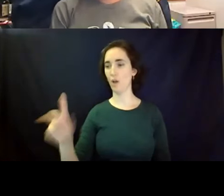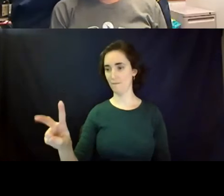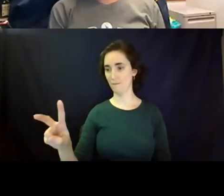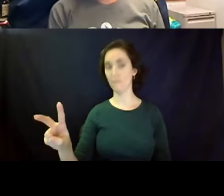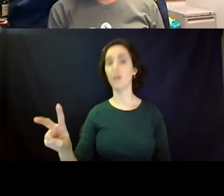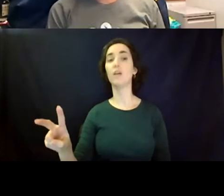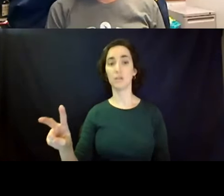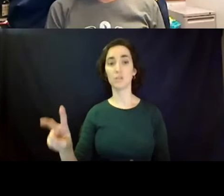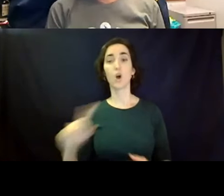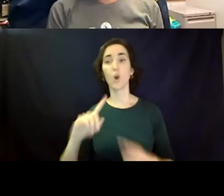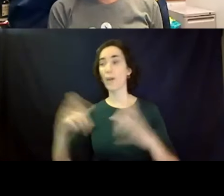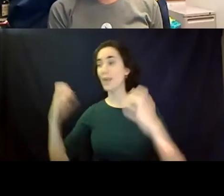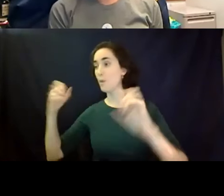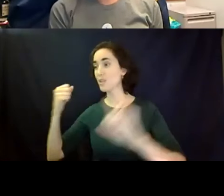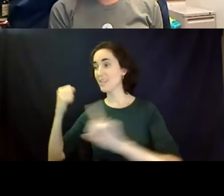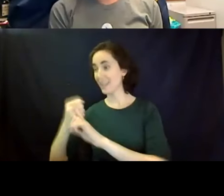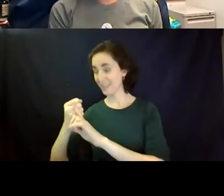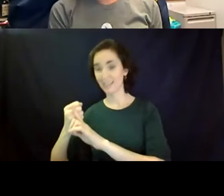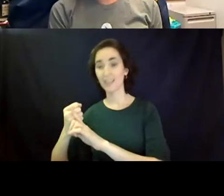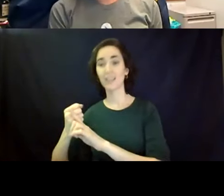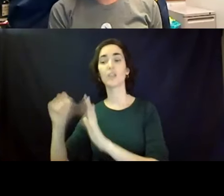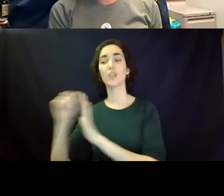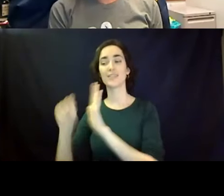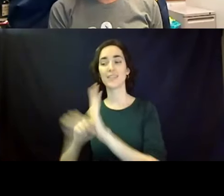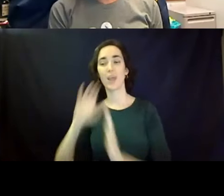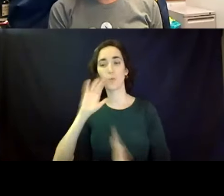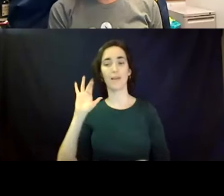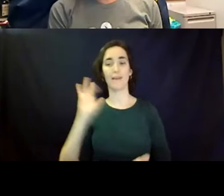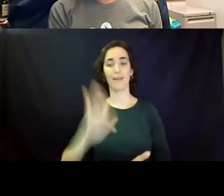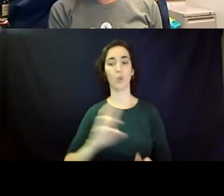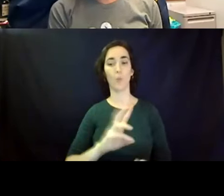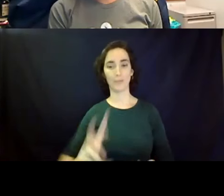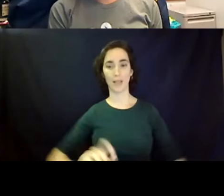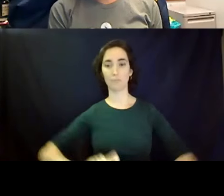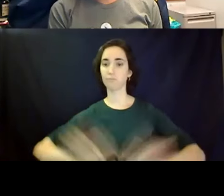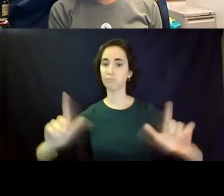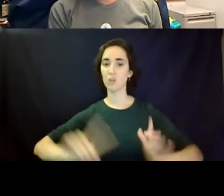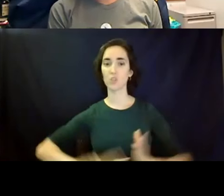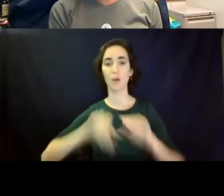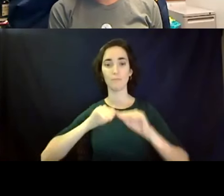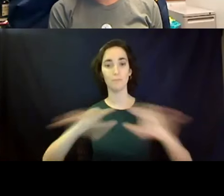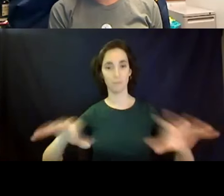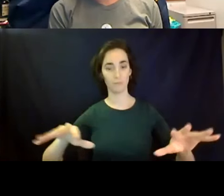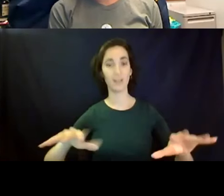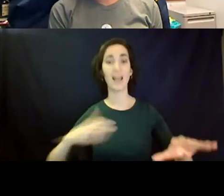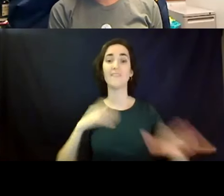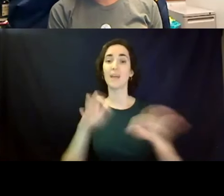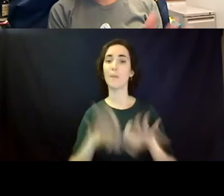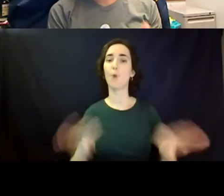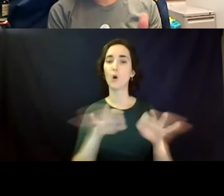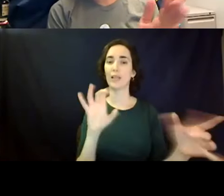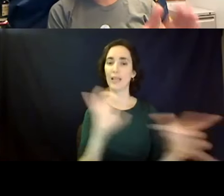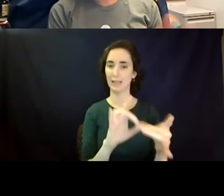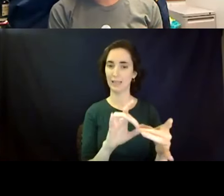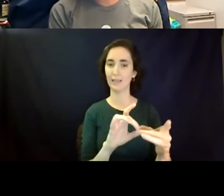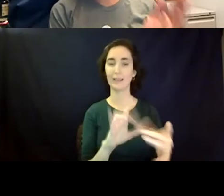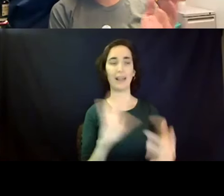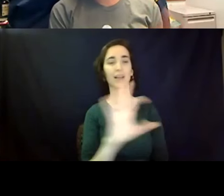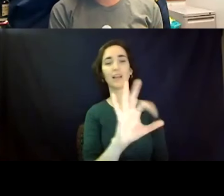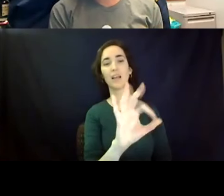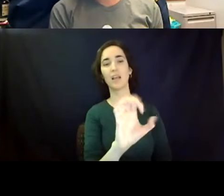this website, and it will have important links to the disaster. So it'll have links to FEMA and